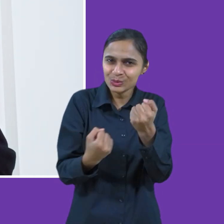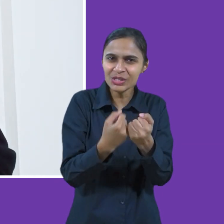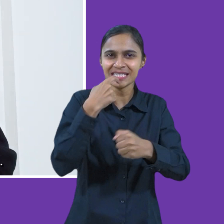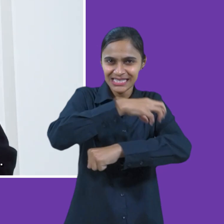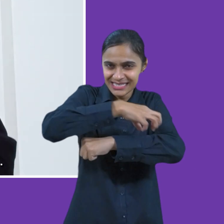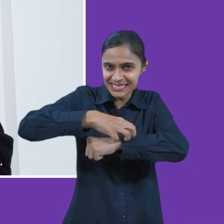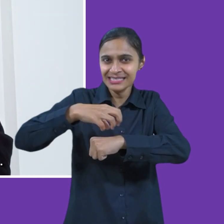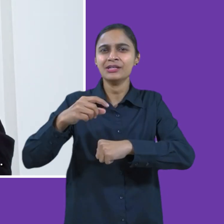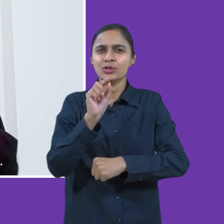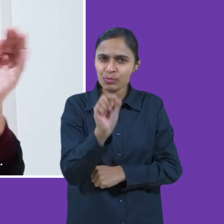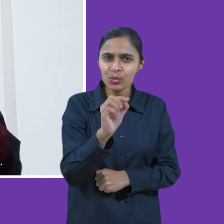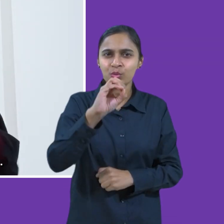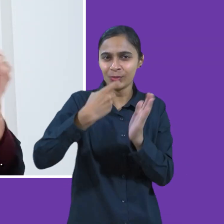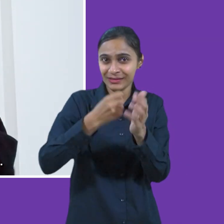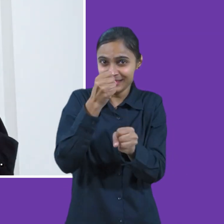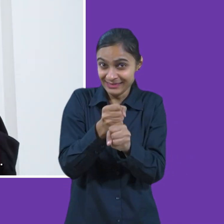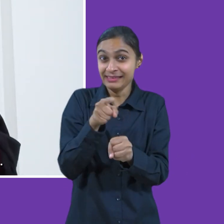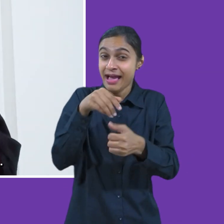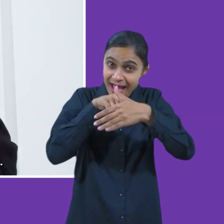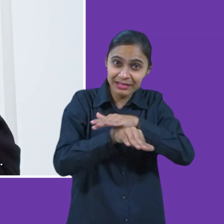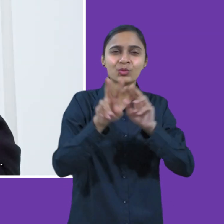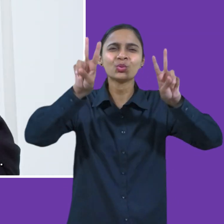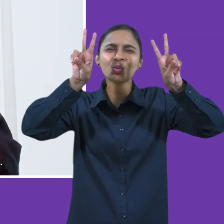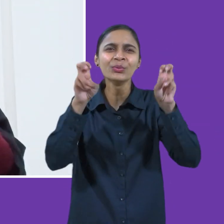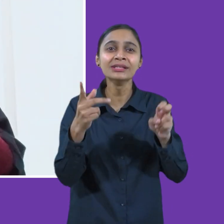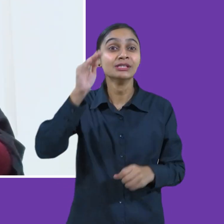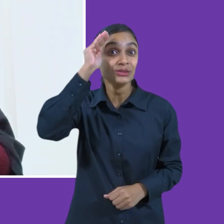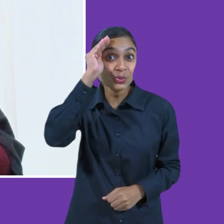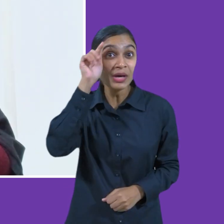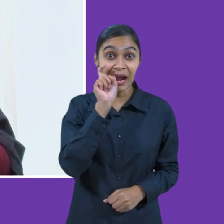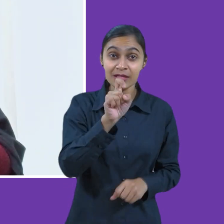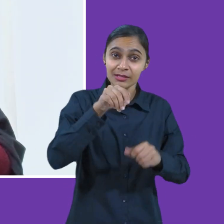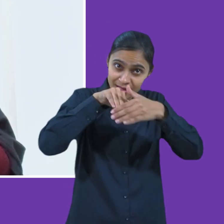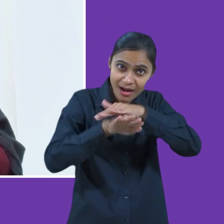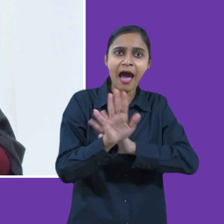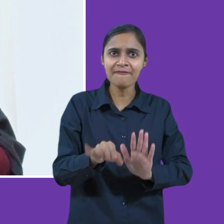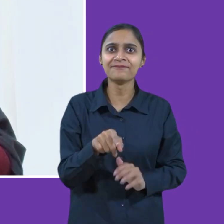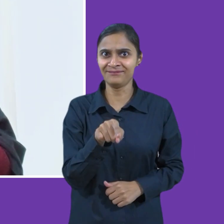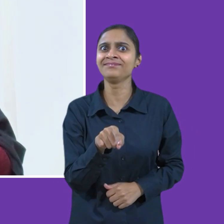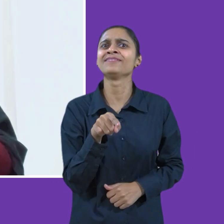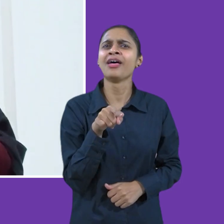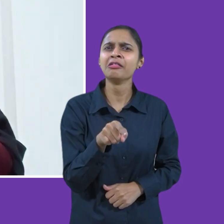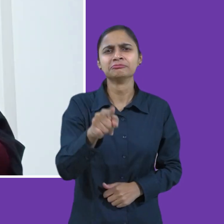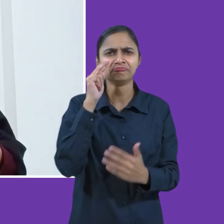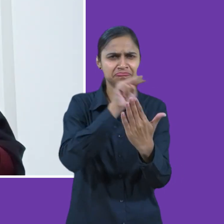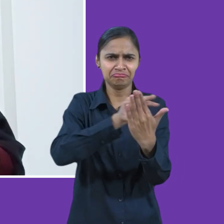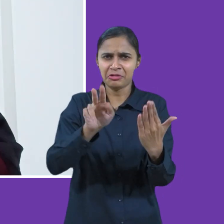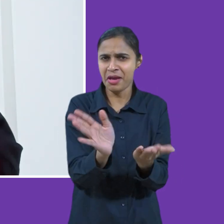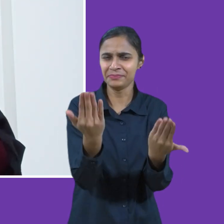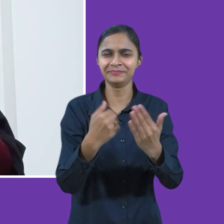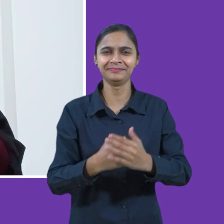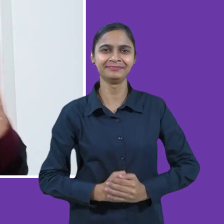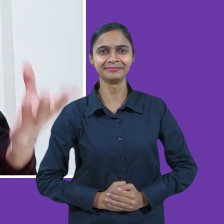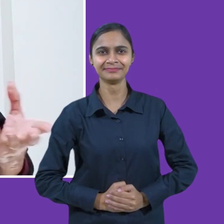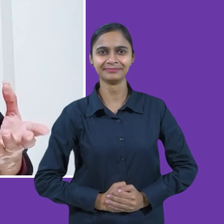www.supportvitiligo.org. You can see under News Corner, you will find this post. And and also one more thing, like